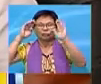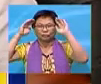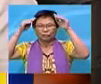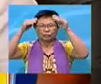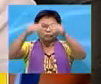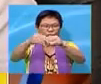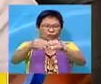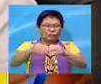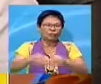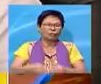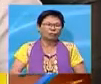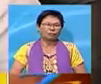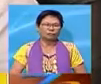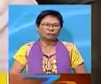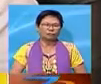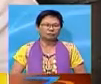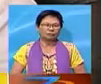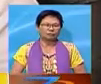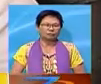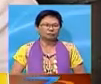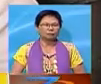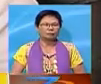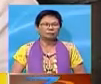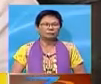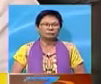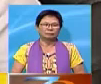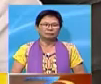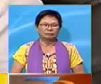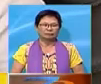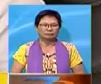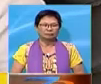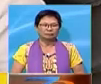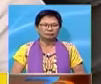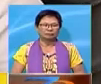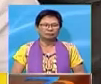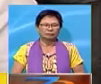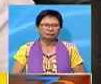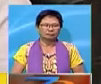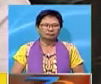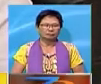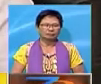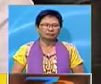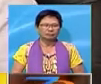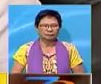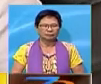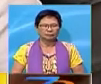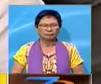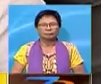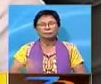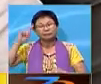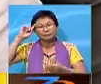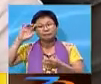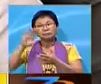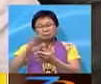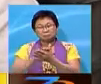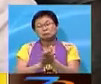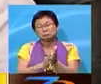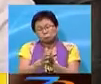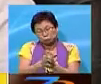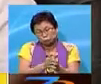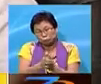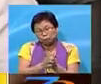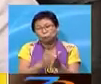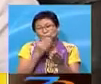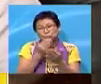sustainability reporting in the way that these mandates are requiring to? And we believe that these efforts has also shown